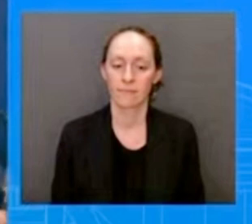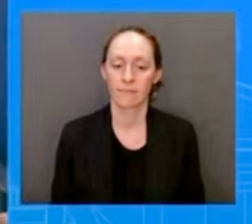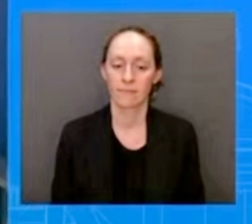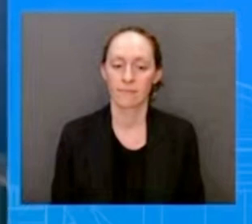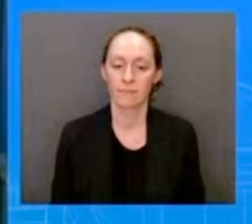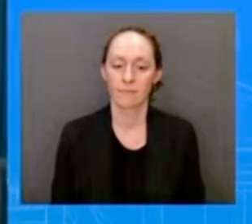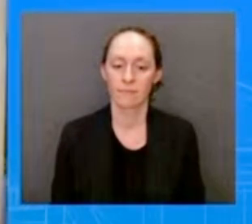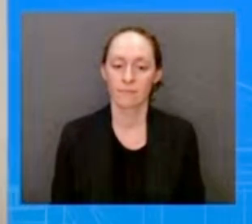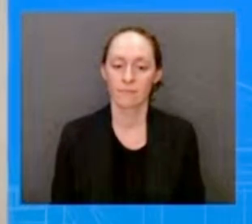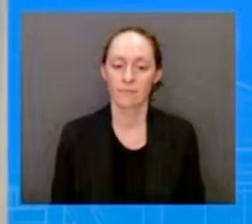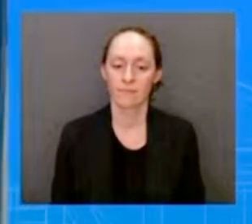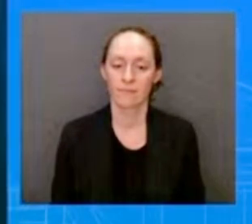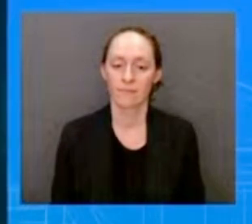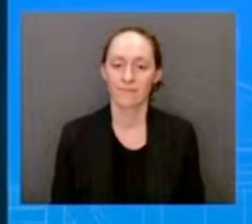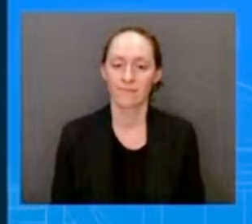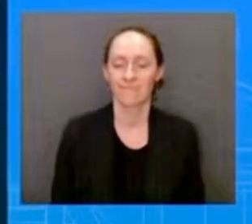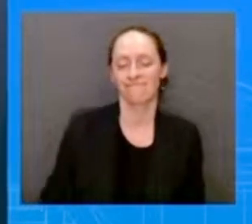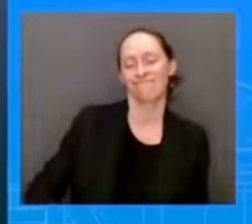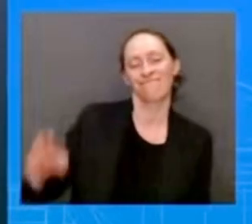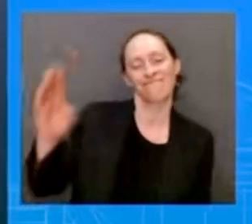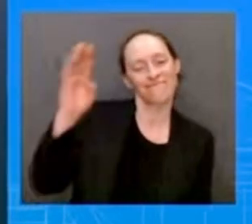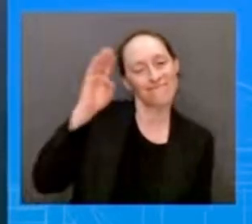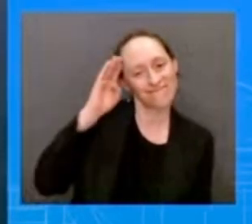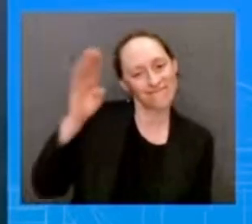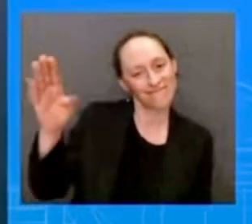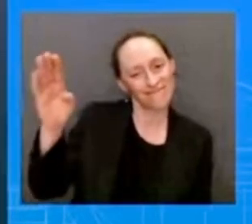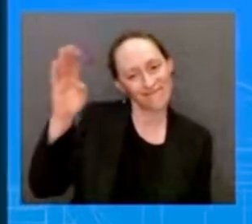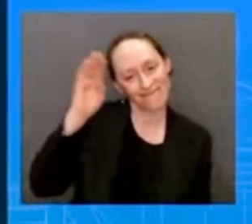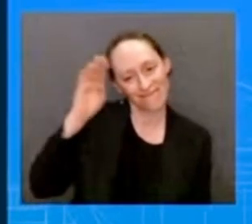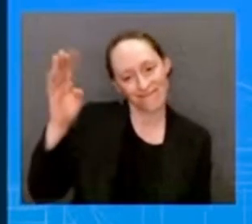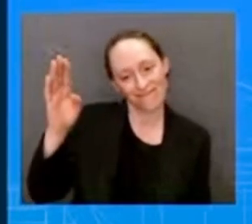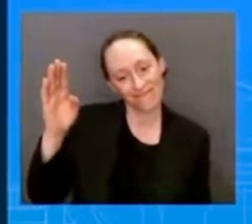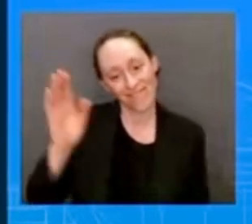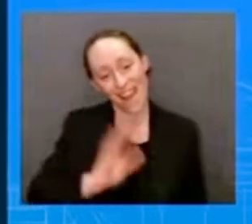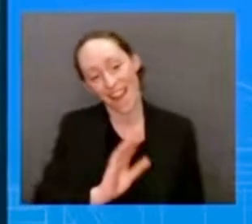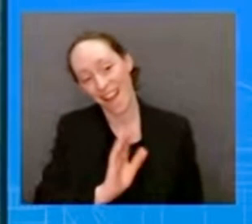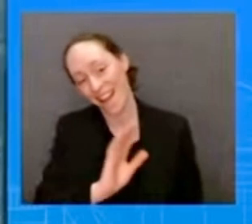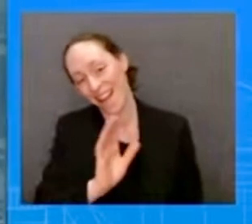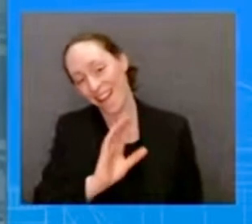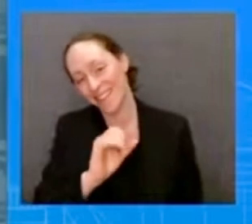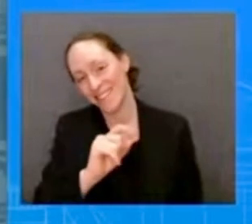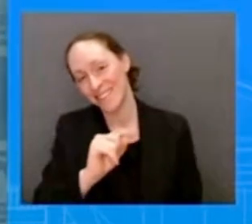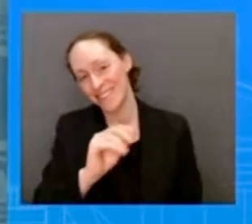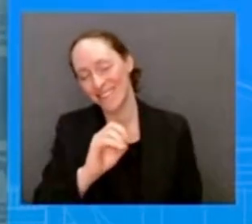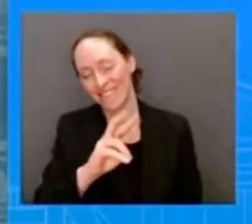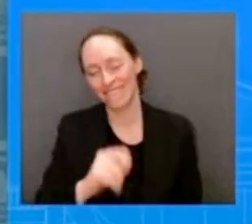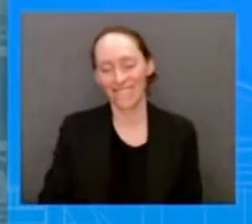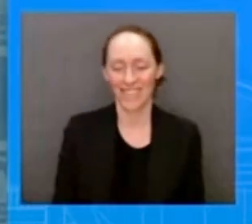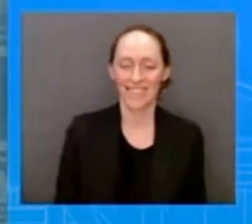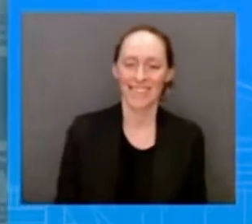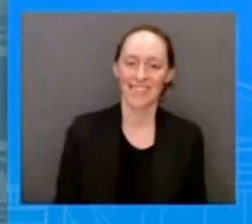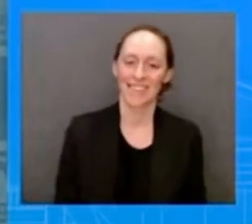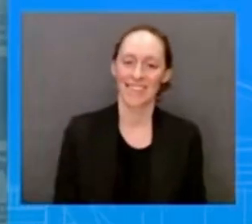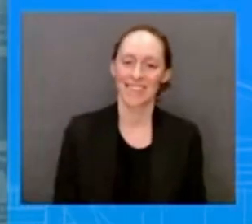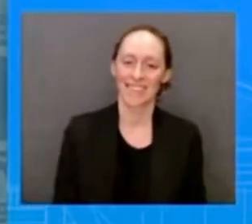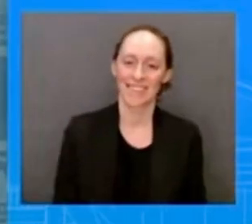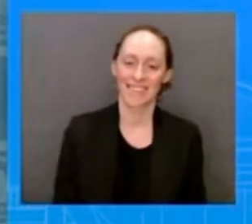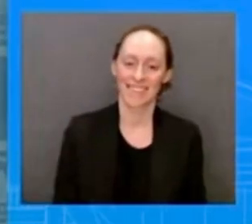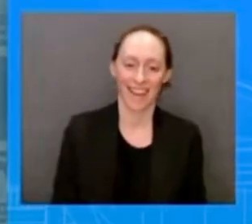Hi, hi. Hey, Steve. Hi. I feel like I walked in on a conversation. Good afternoon,